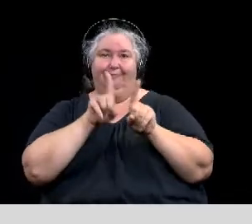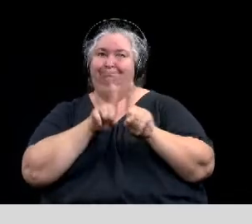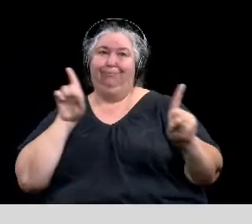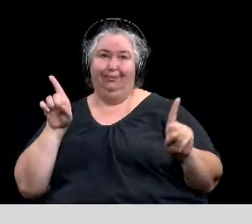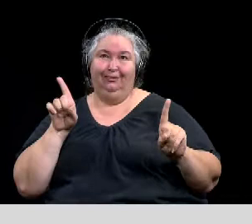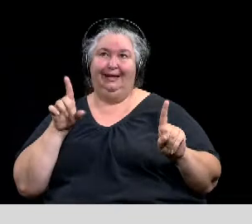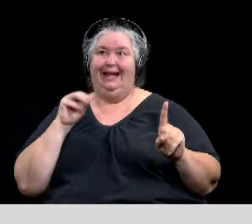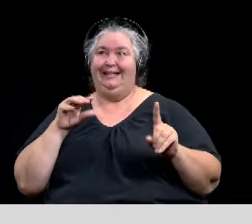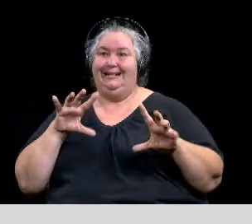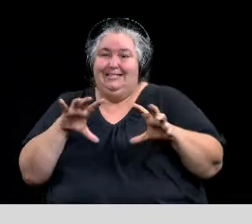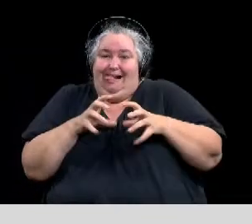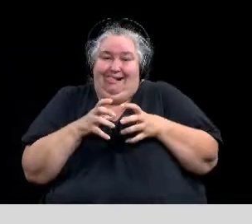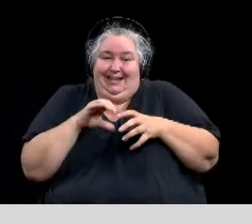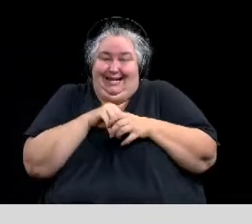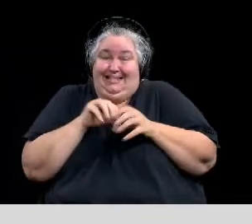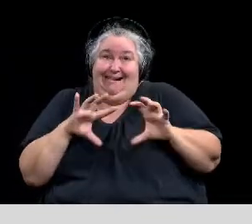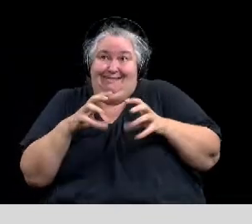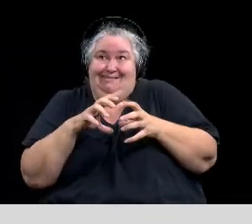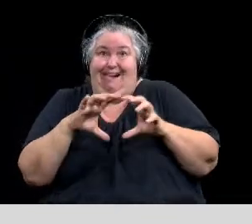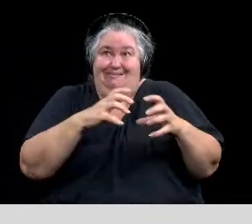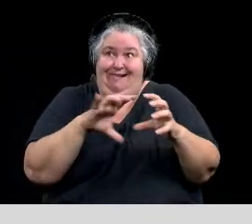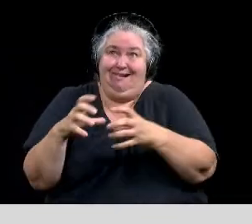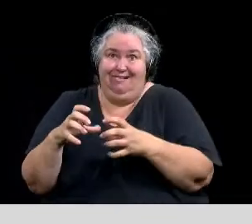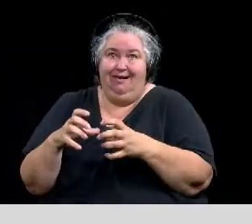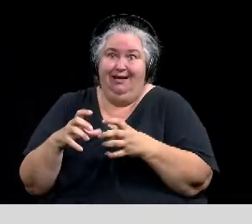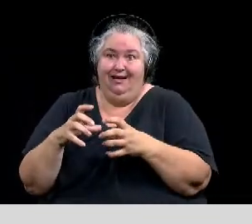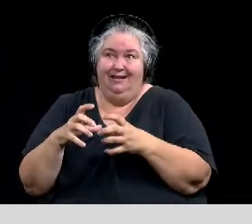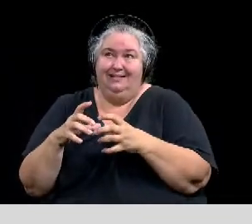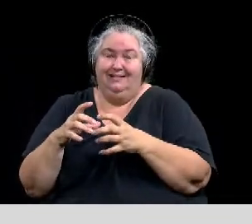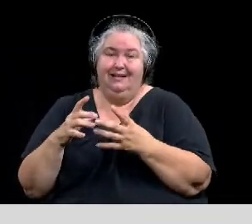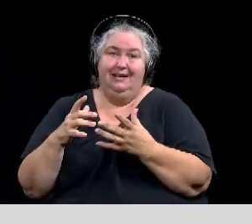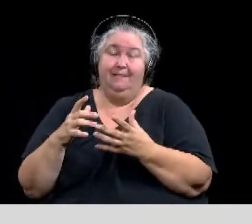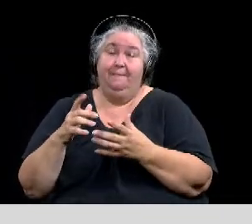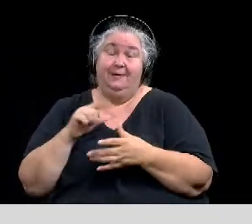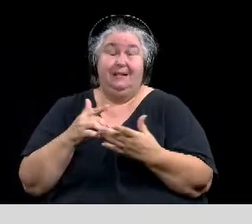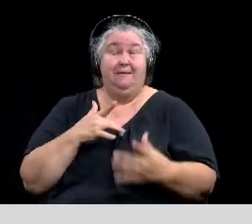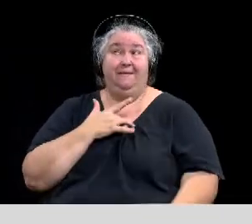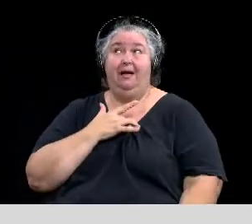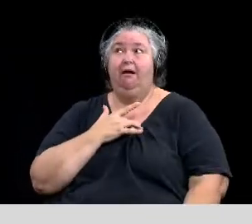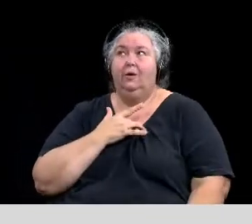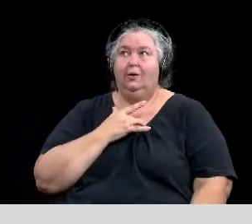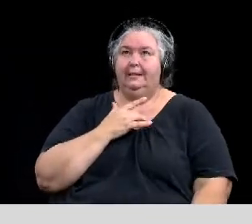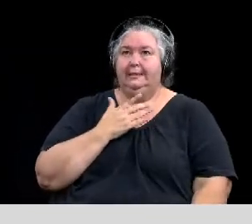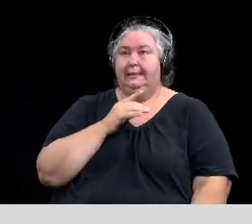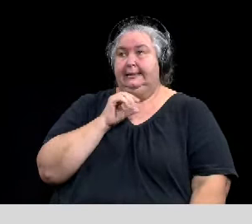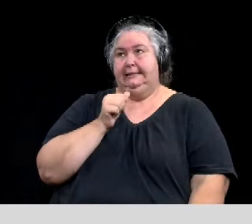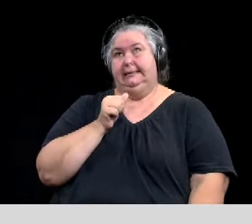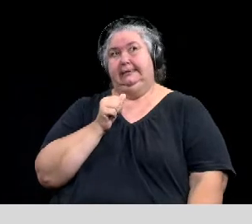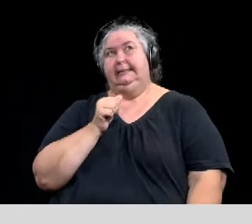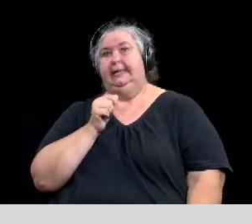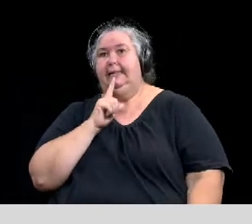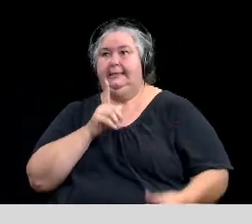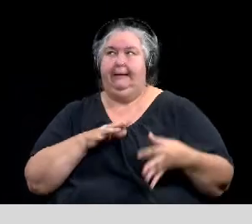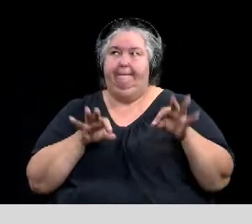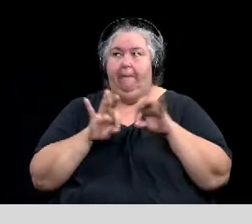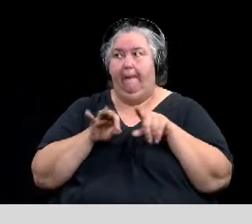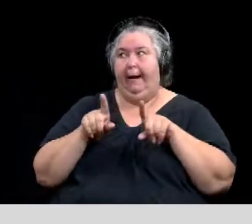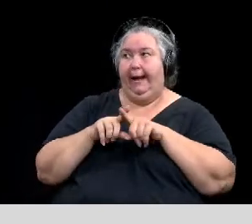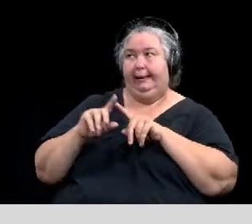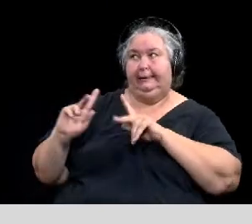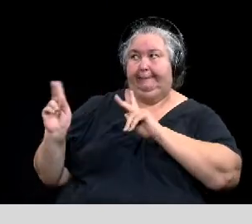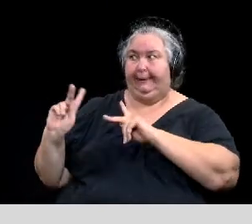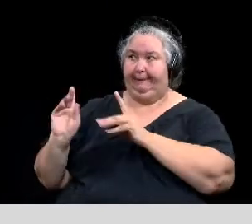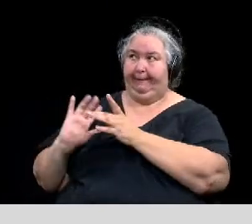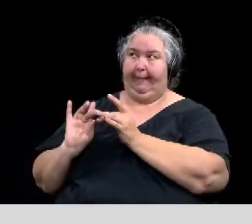there's a sense in which these things may not be as important as health officials and